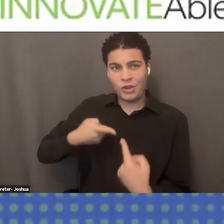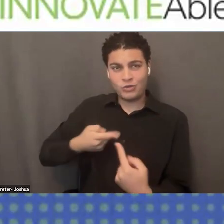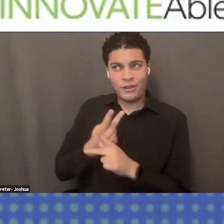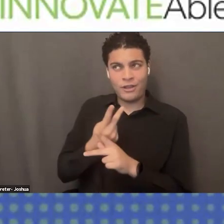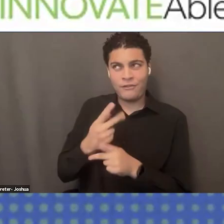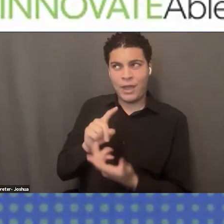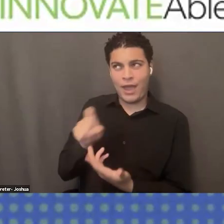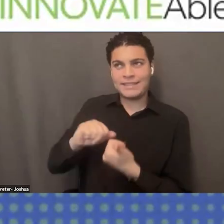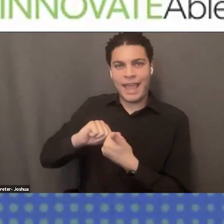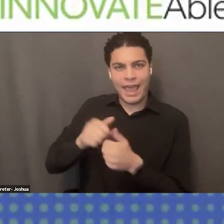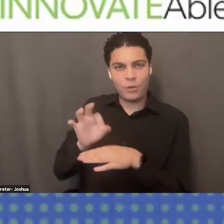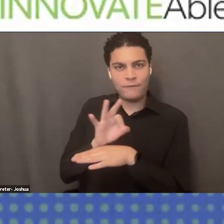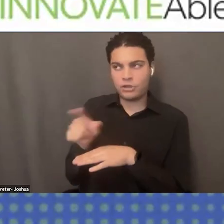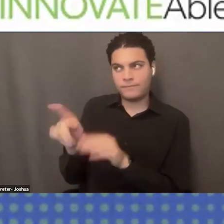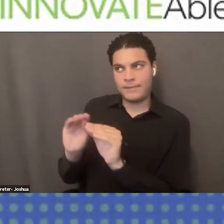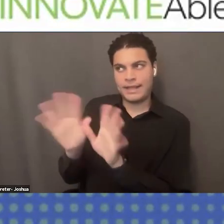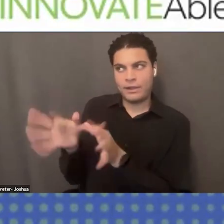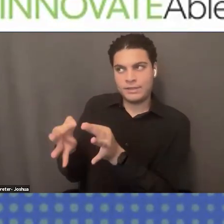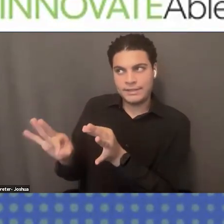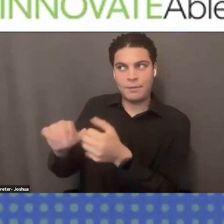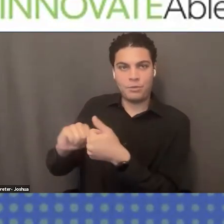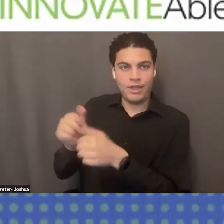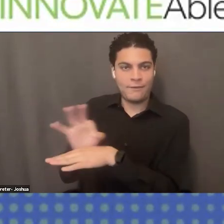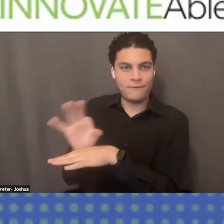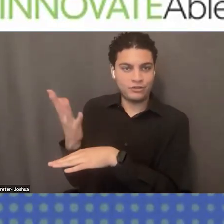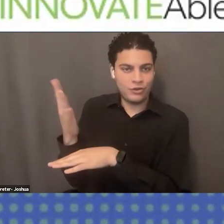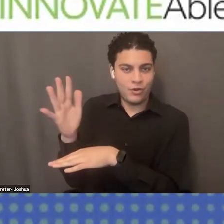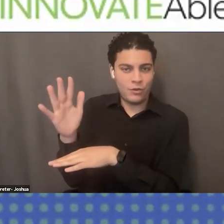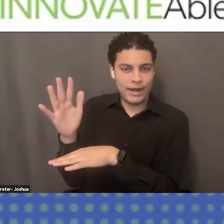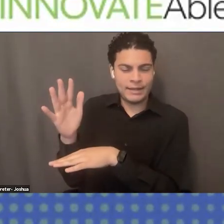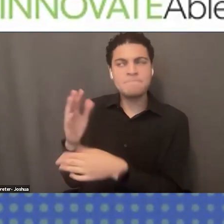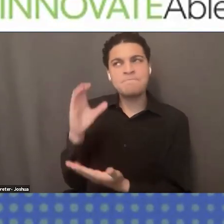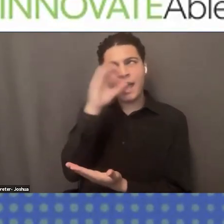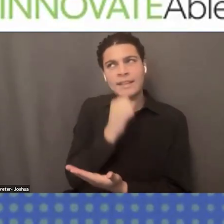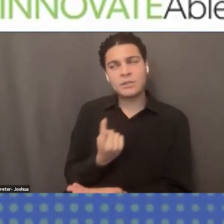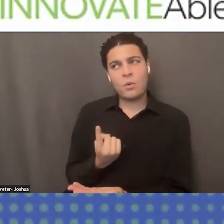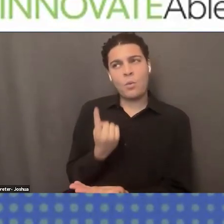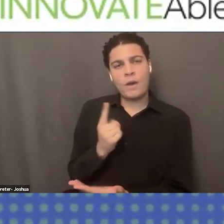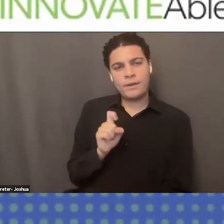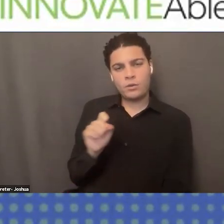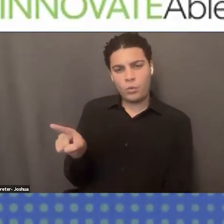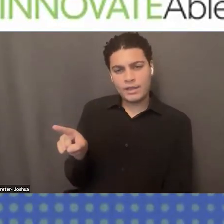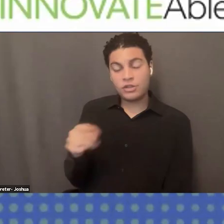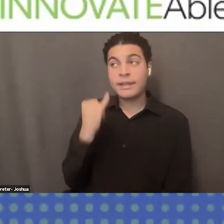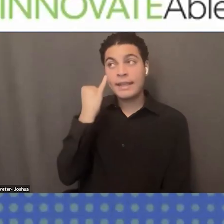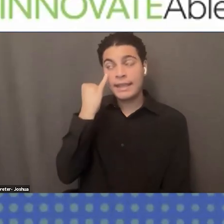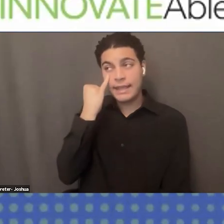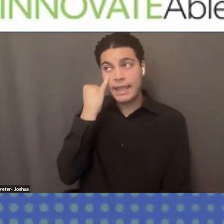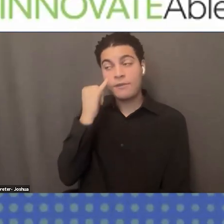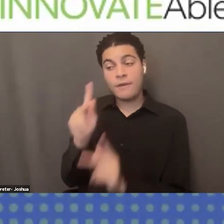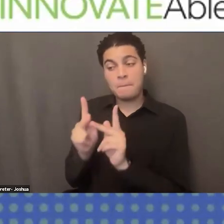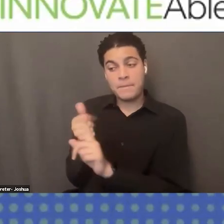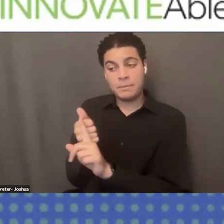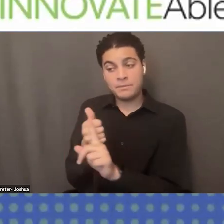the one question I have is like, if folks get one QR code and it's on multiple